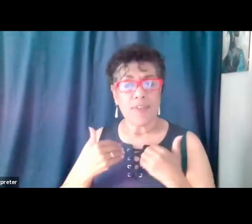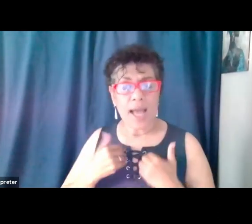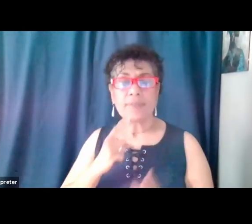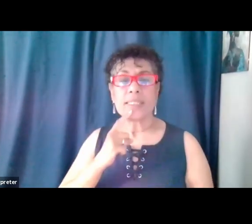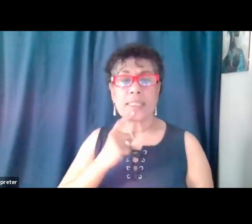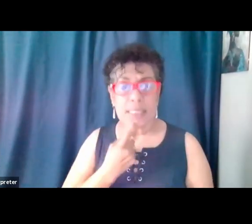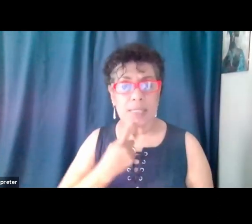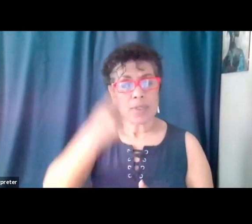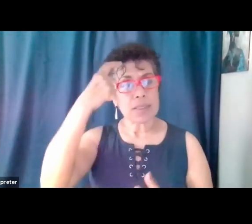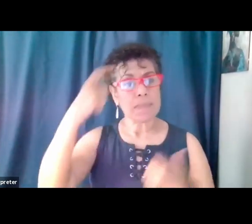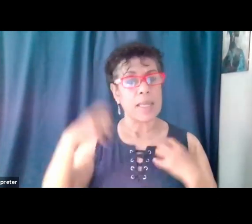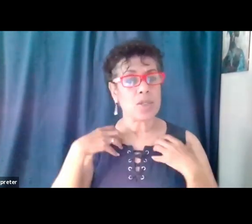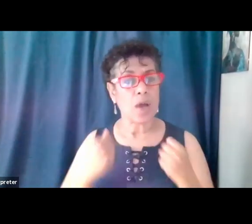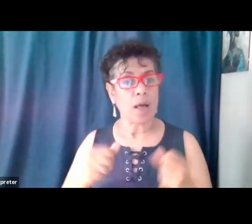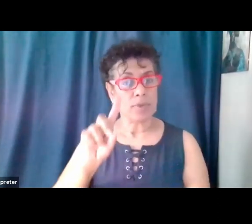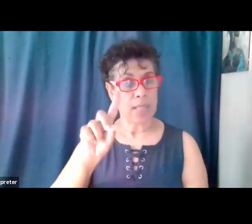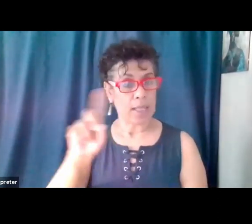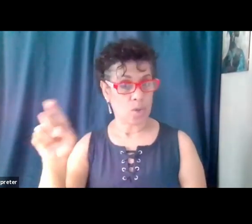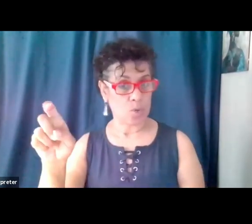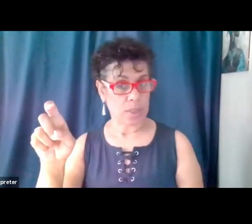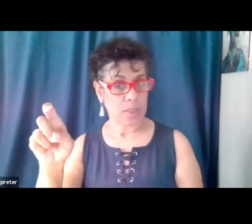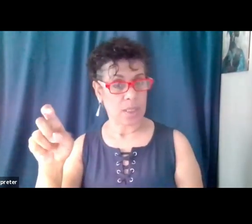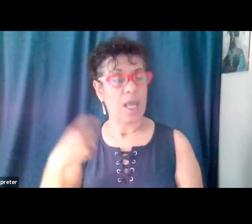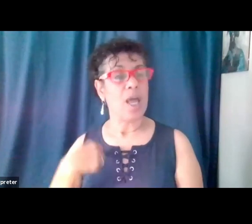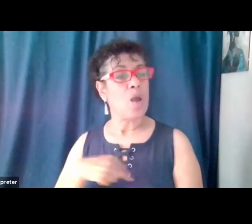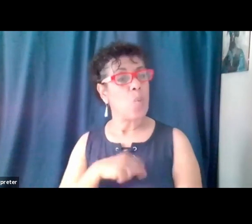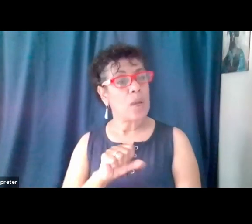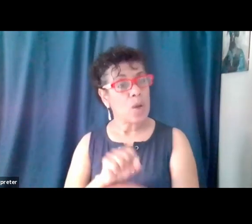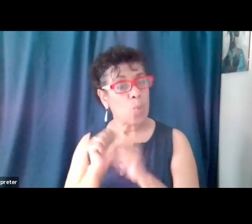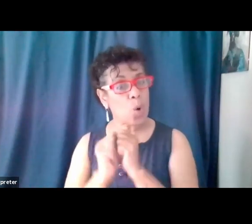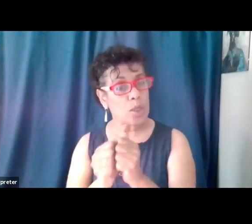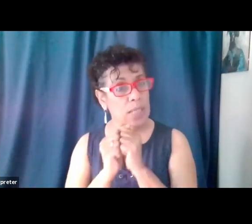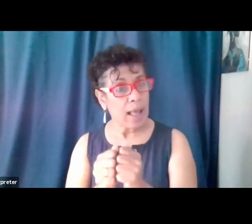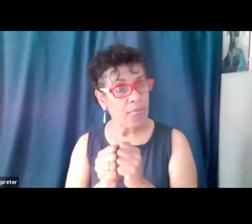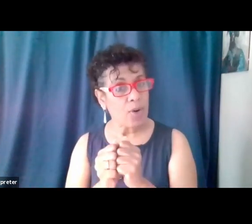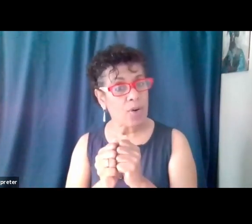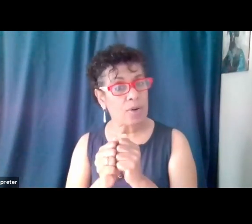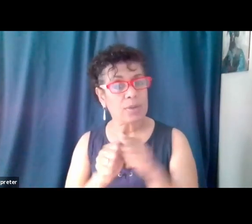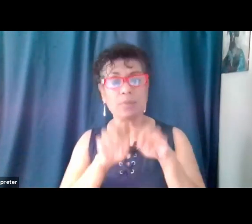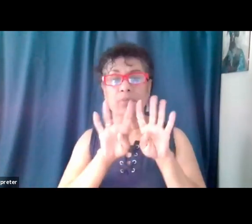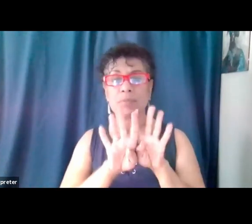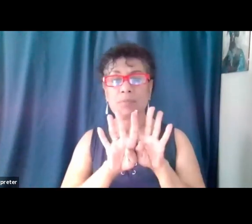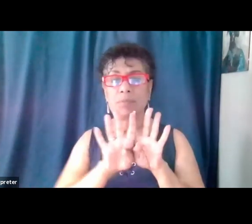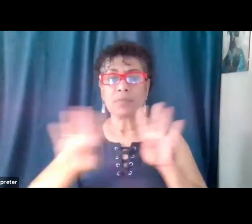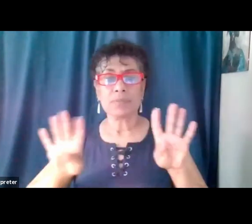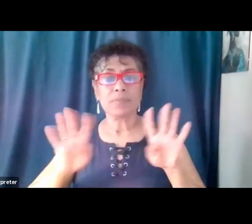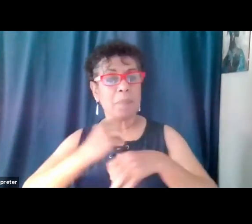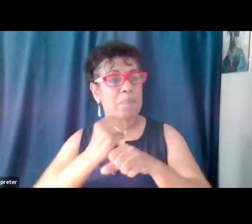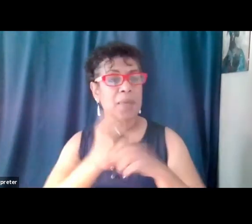health diagnoses, and that we're able to work beautifully together, literally side by side, making great